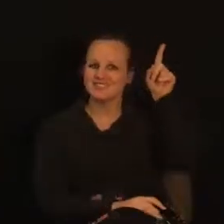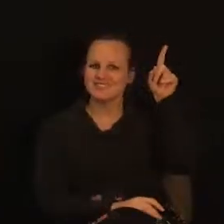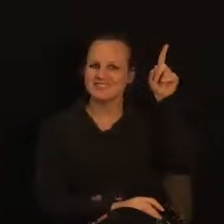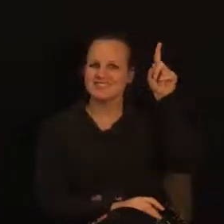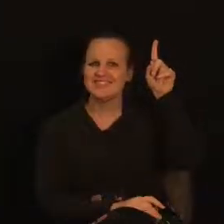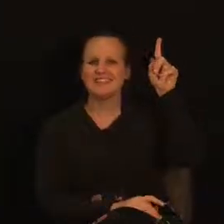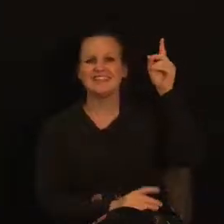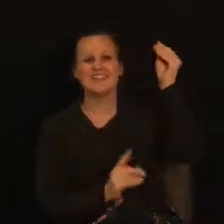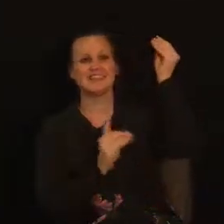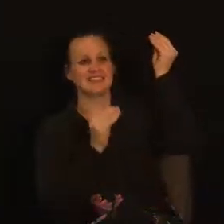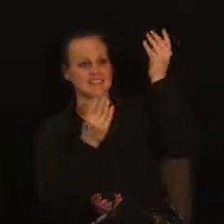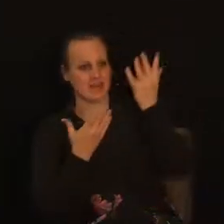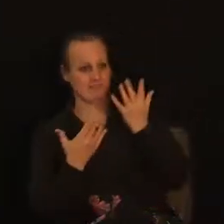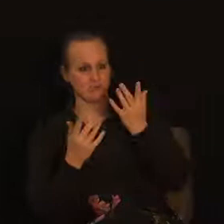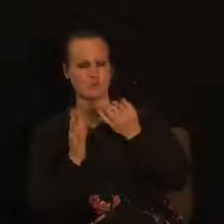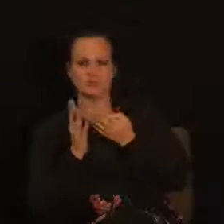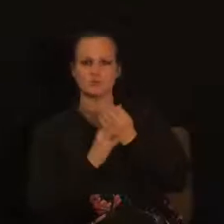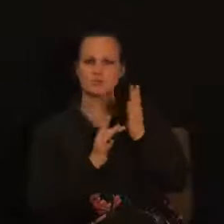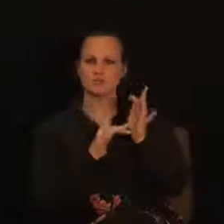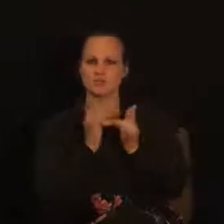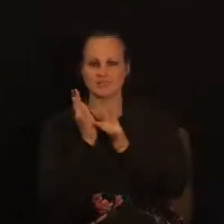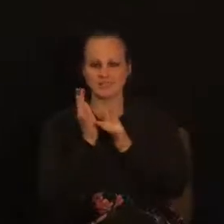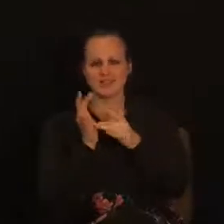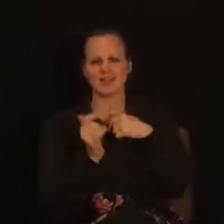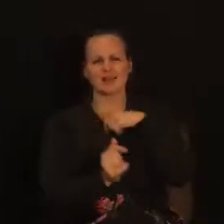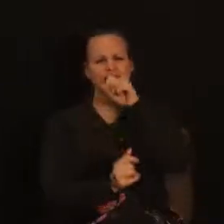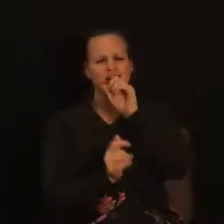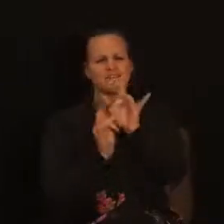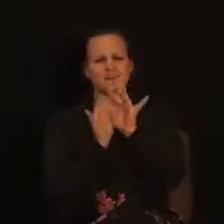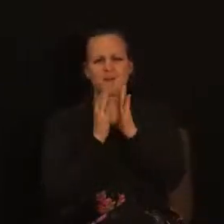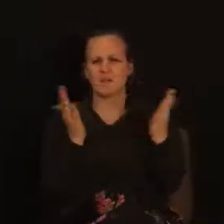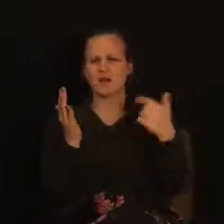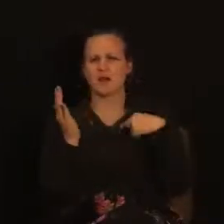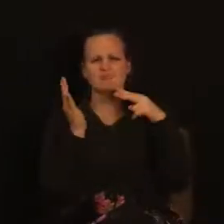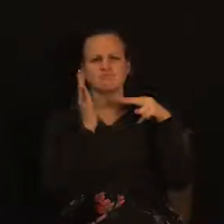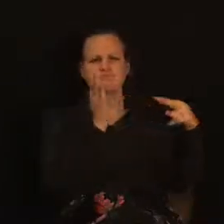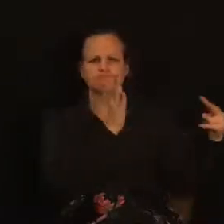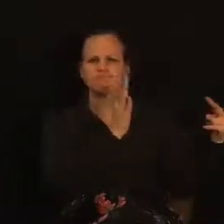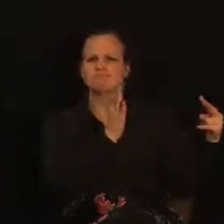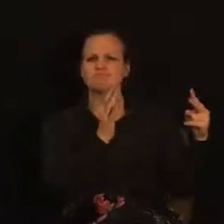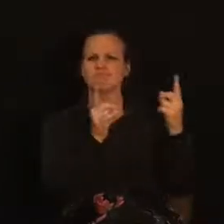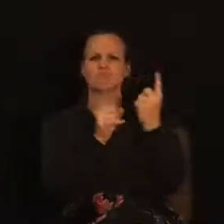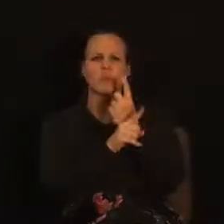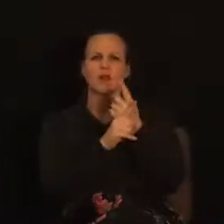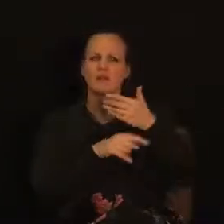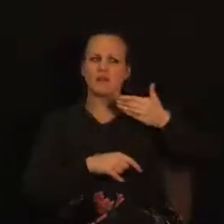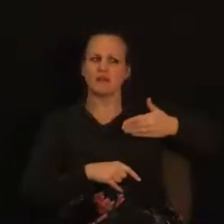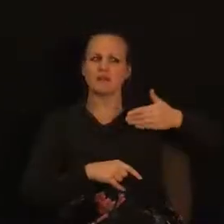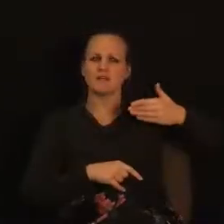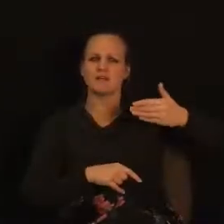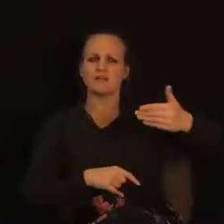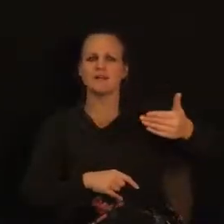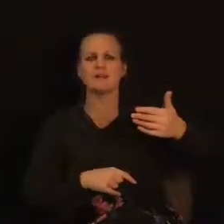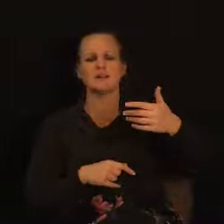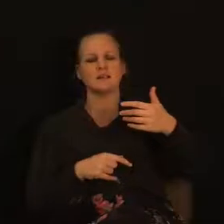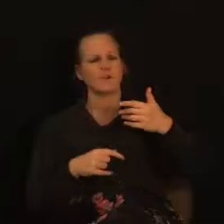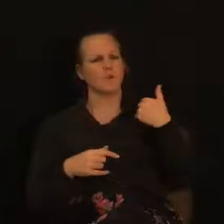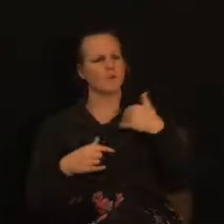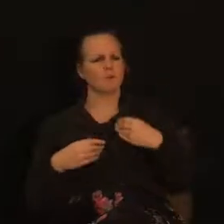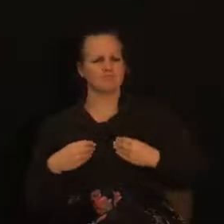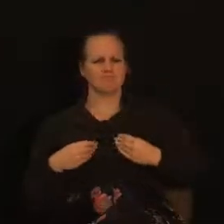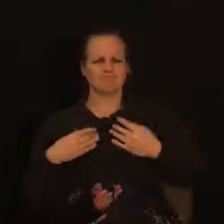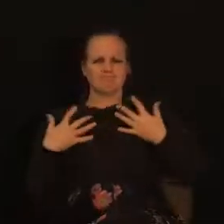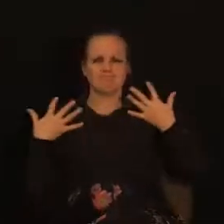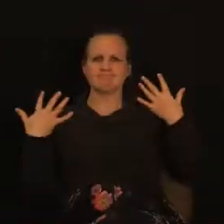it to us through Jesus. And I love the Bible. I read the Bible regularly, and it's given me so much life. I grew up in